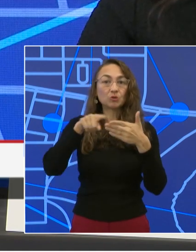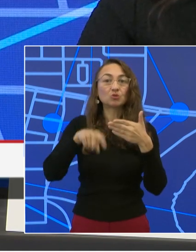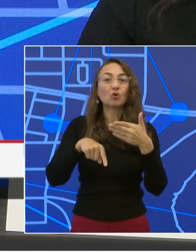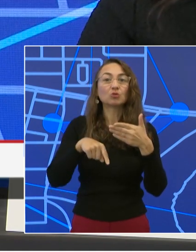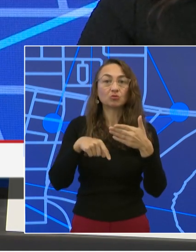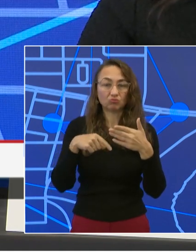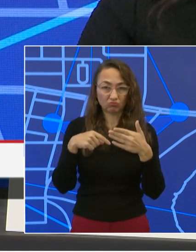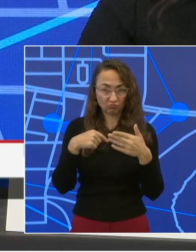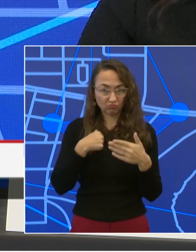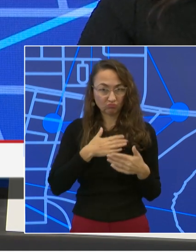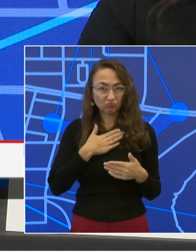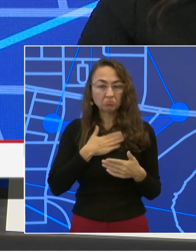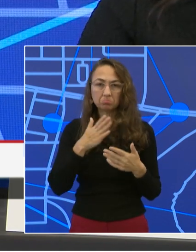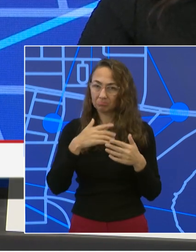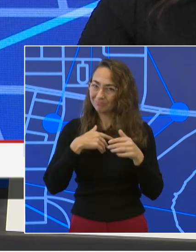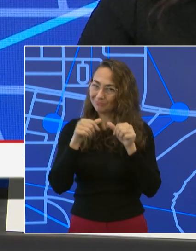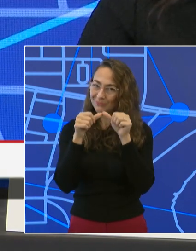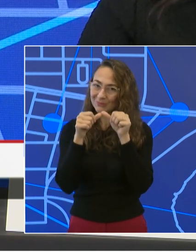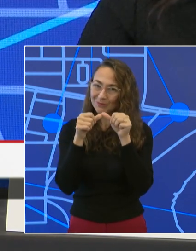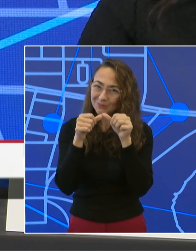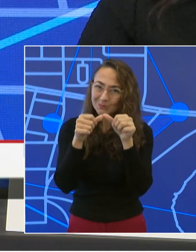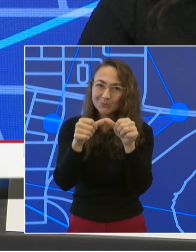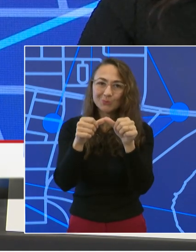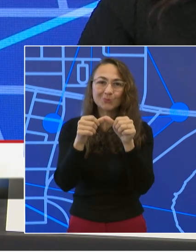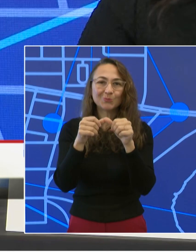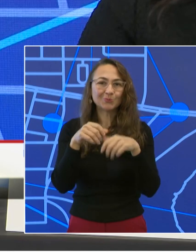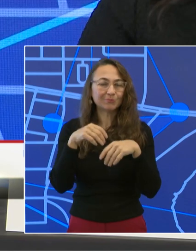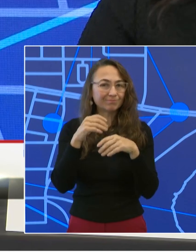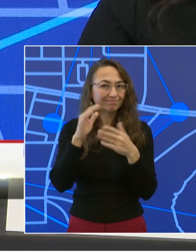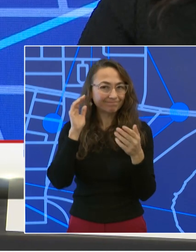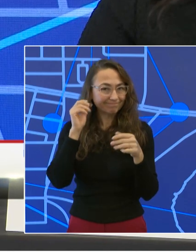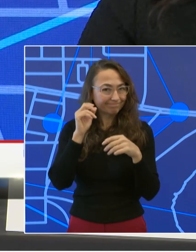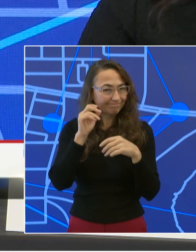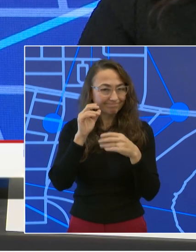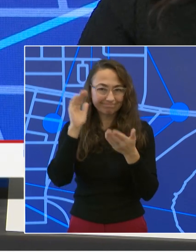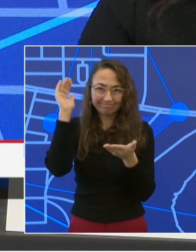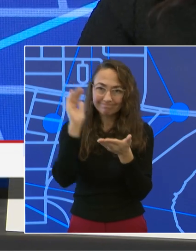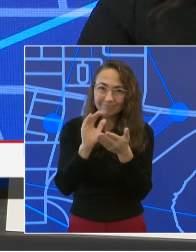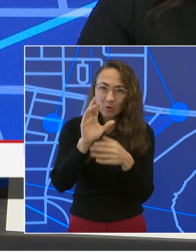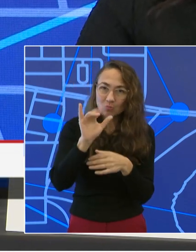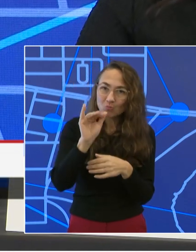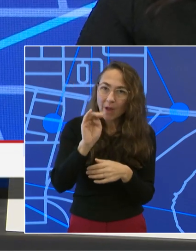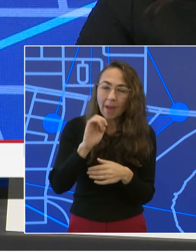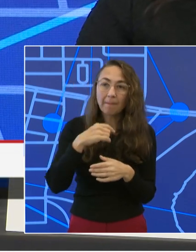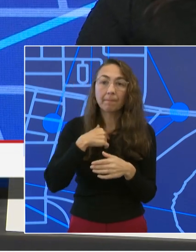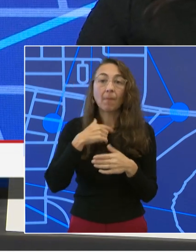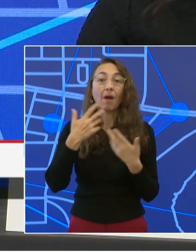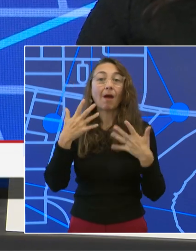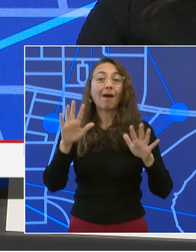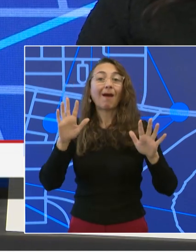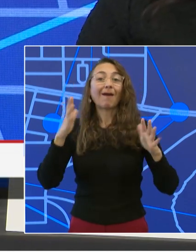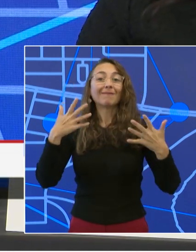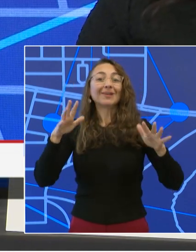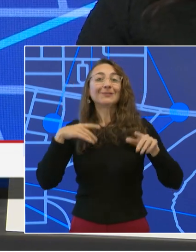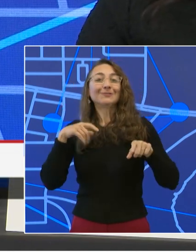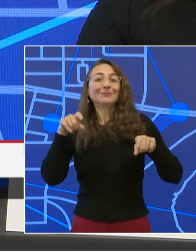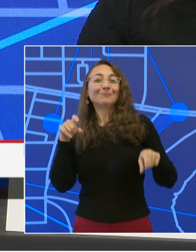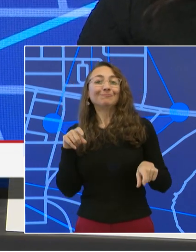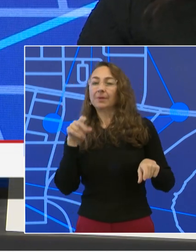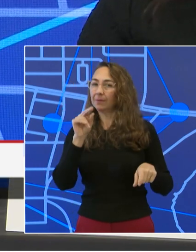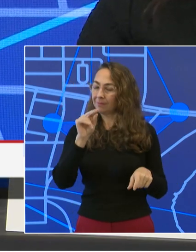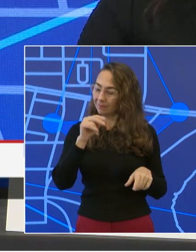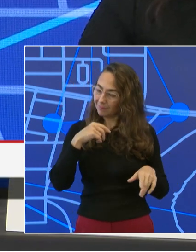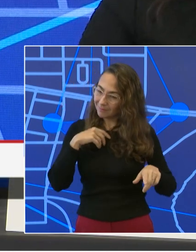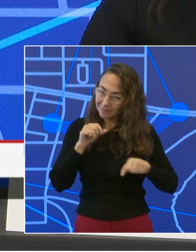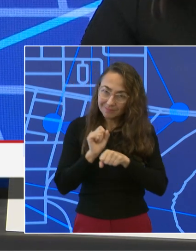without stopping. We will continue to fight crime without giving up. And in this city, we will continue to fight crime without losing motivation. And here is what